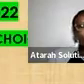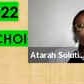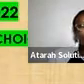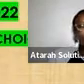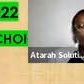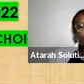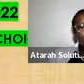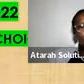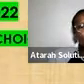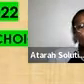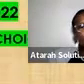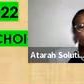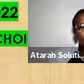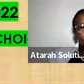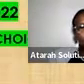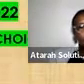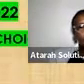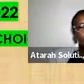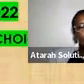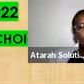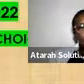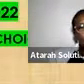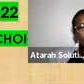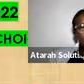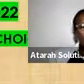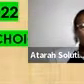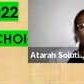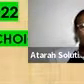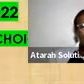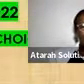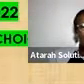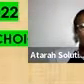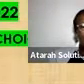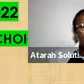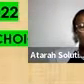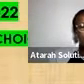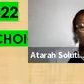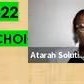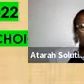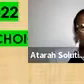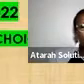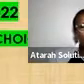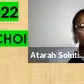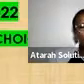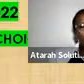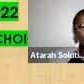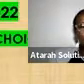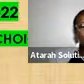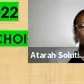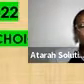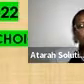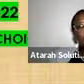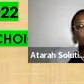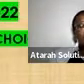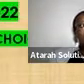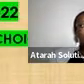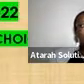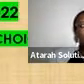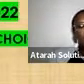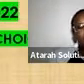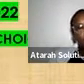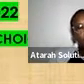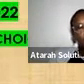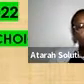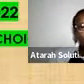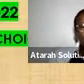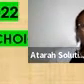organizations, if you want free training for your company, there is a training on conflict resolution, emotional intelligence,